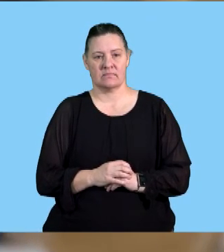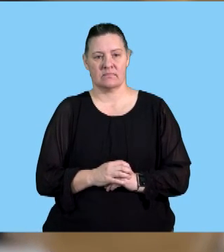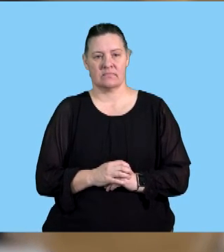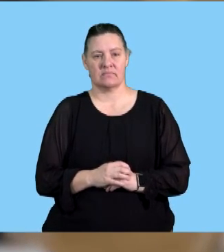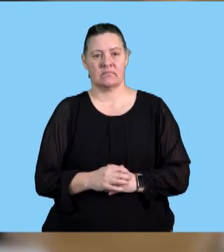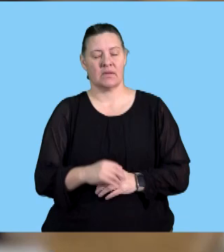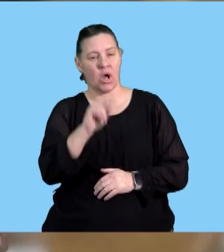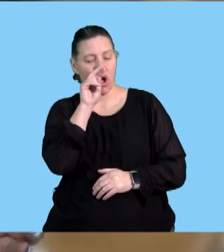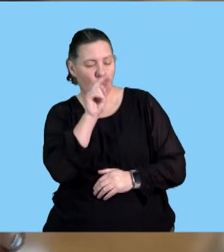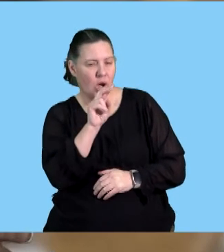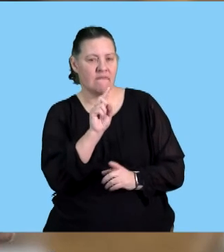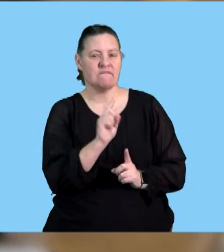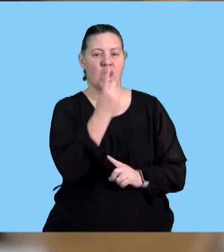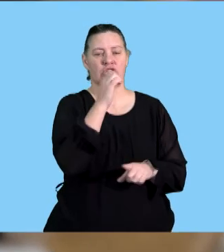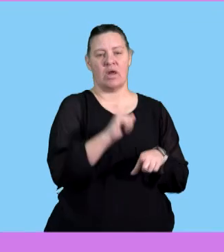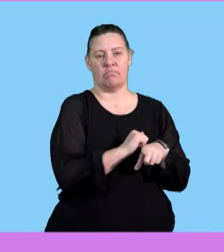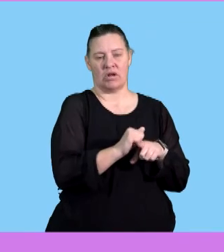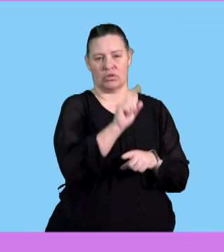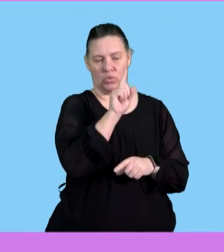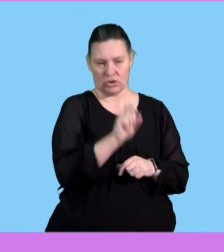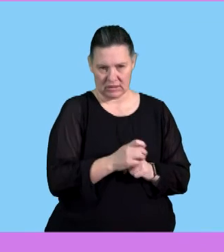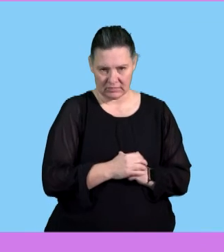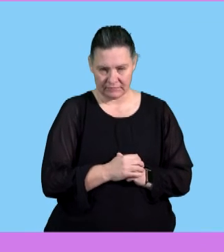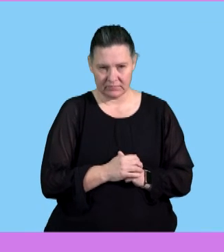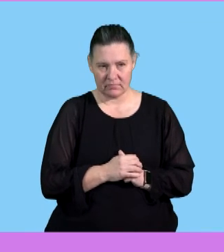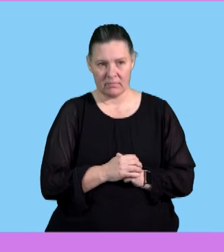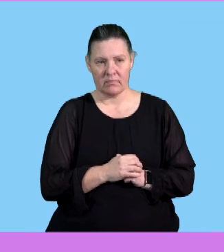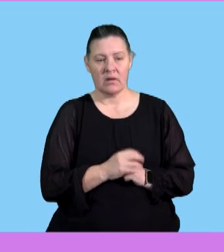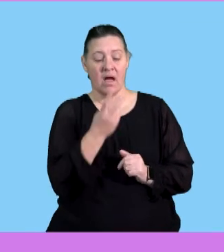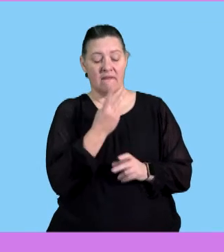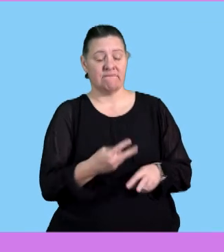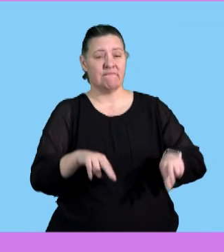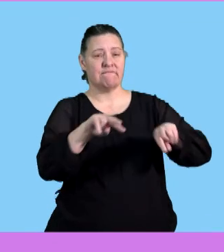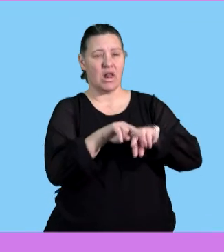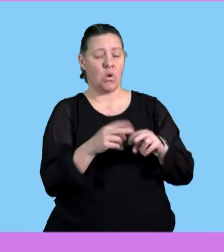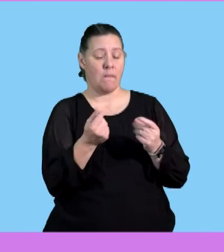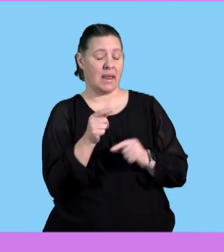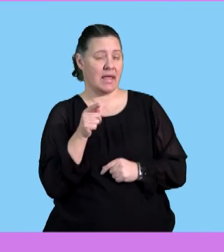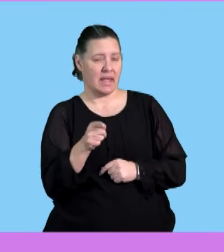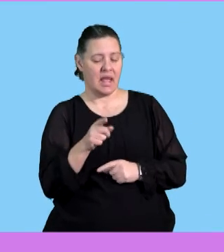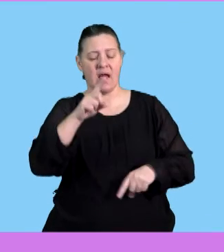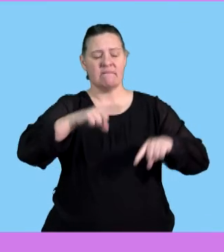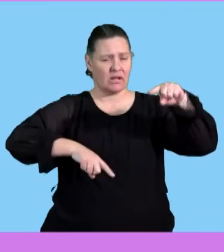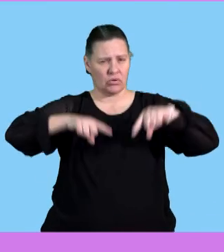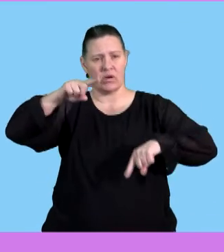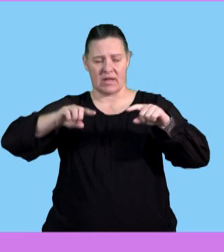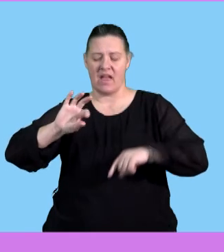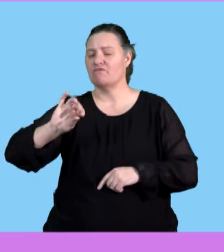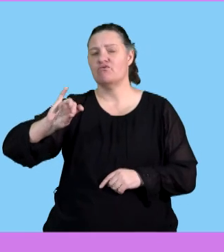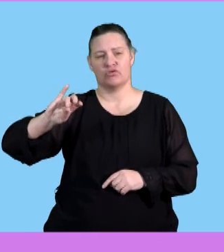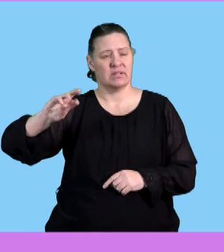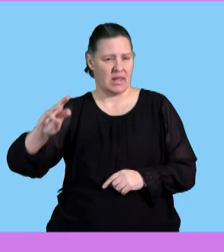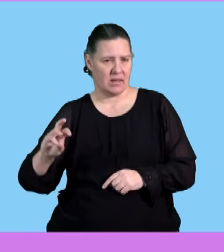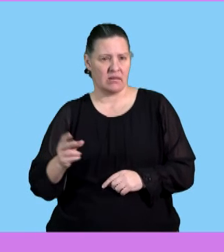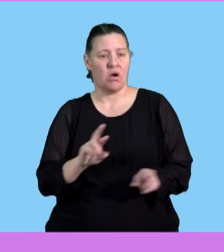Right, now let us look at our first practice question that is given to us. The value of a currency fluctuates on a